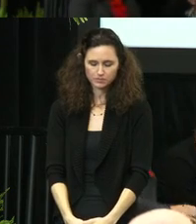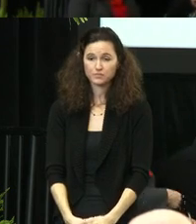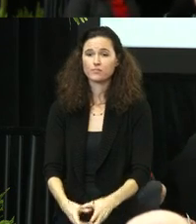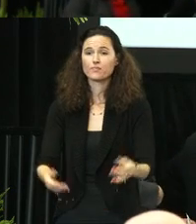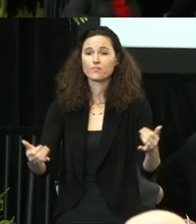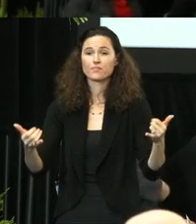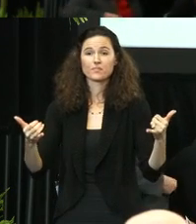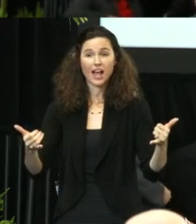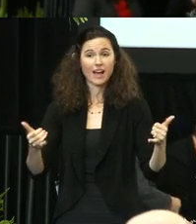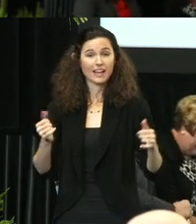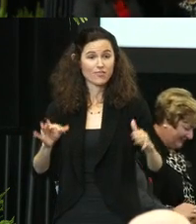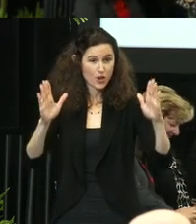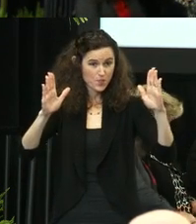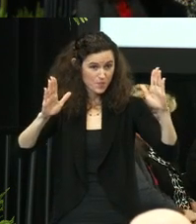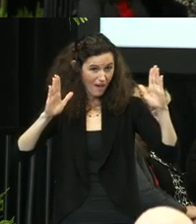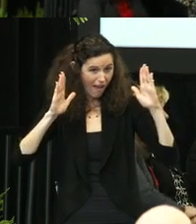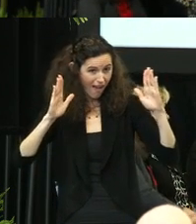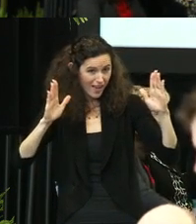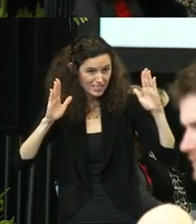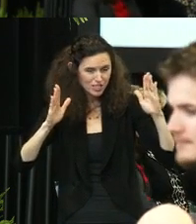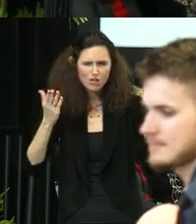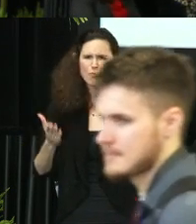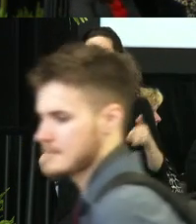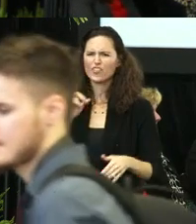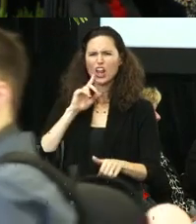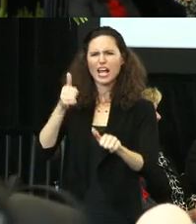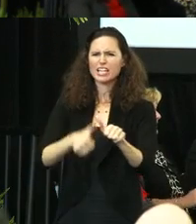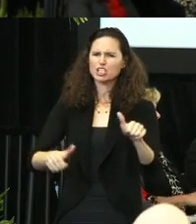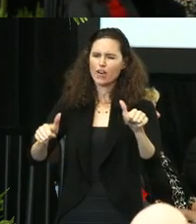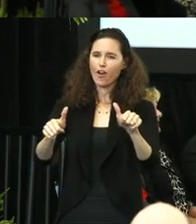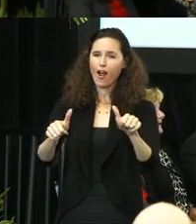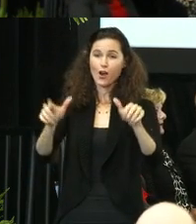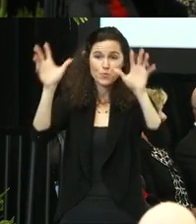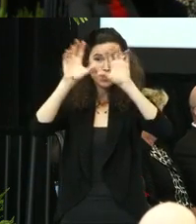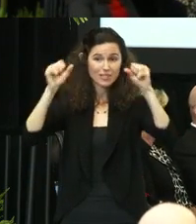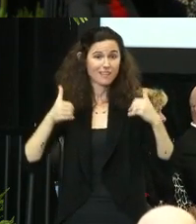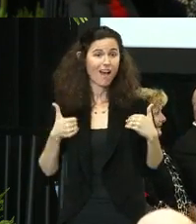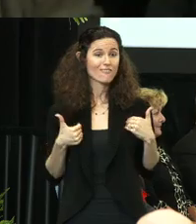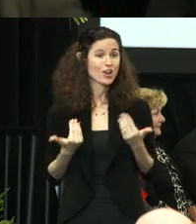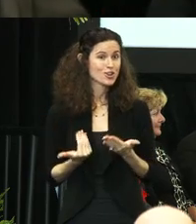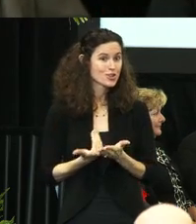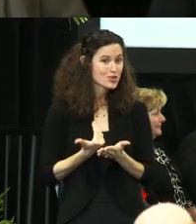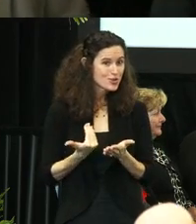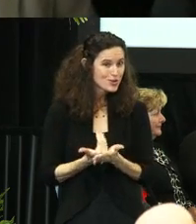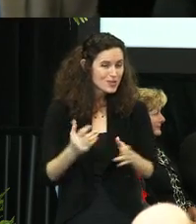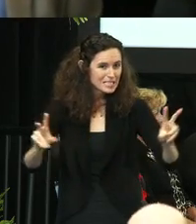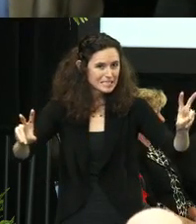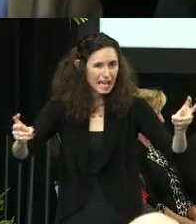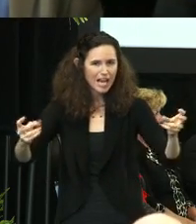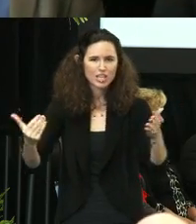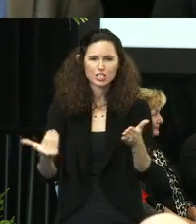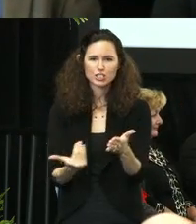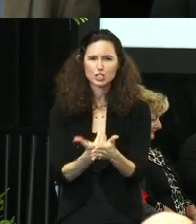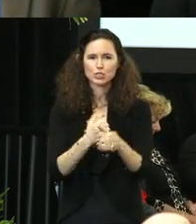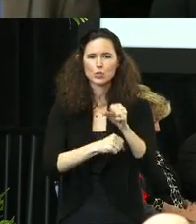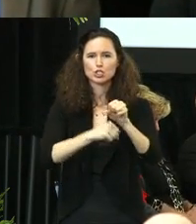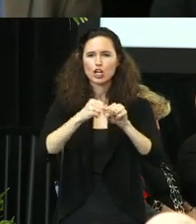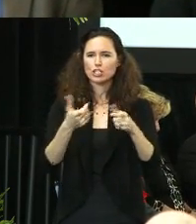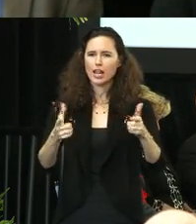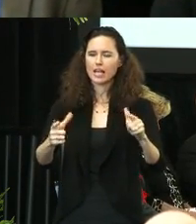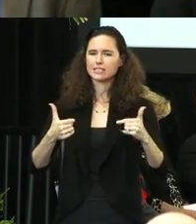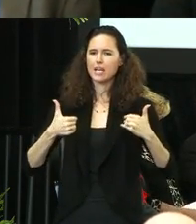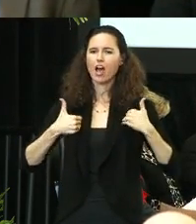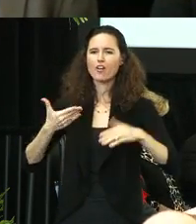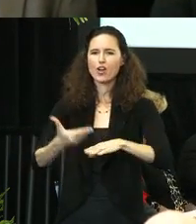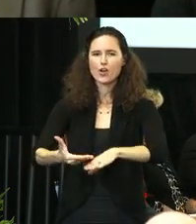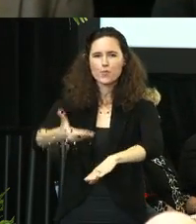Now, if you were listening closely, you might have heard that each of our campus presidents have a new title. This new structure allows us to have